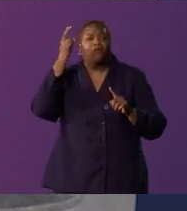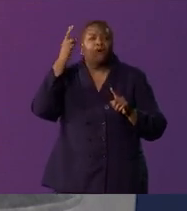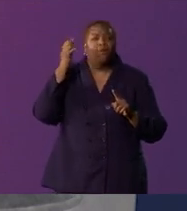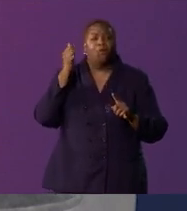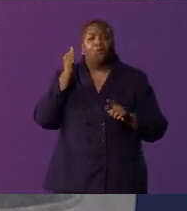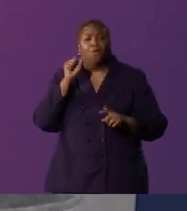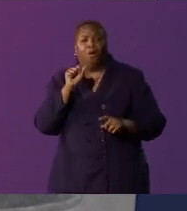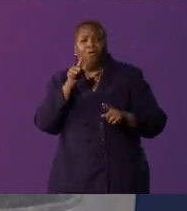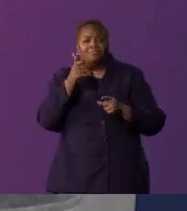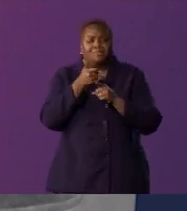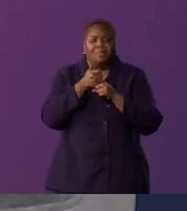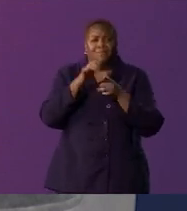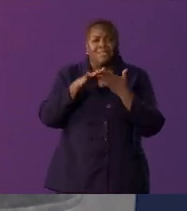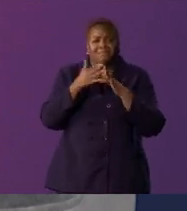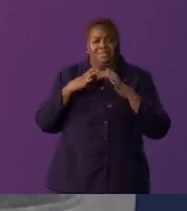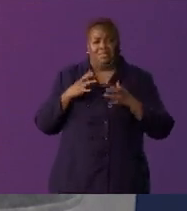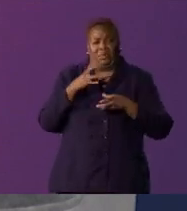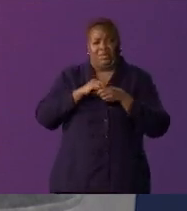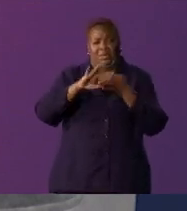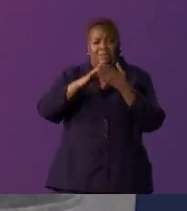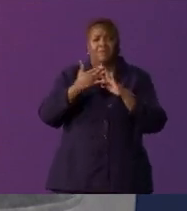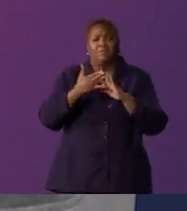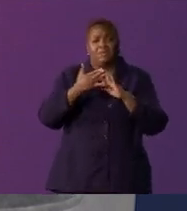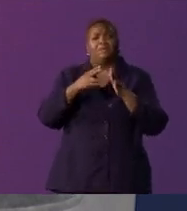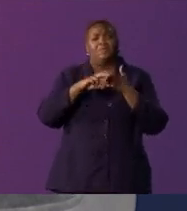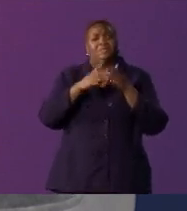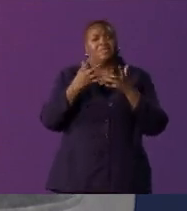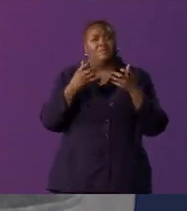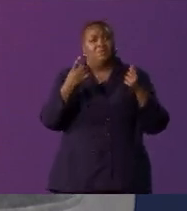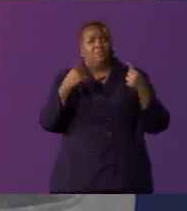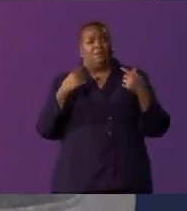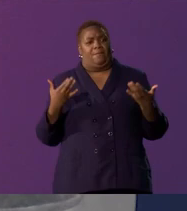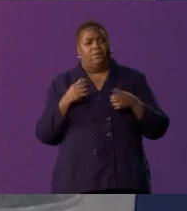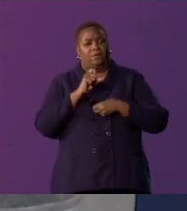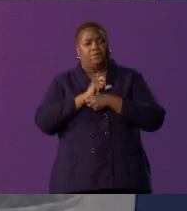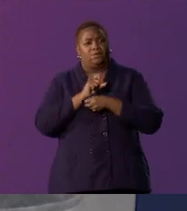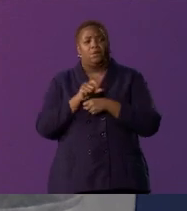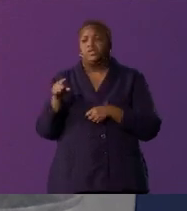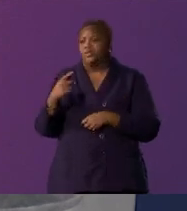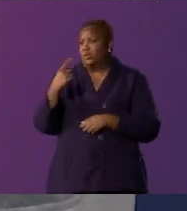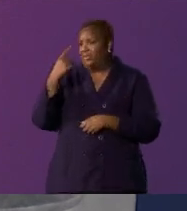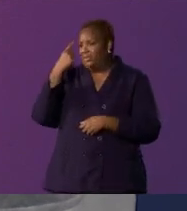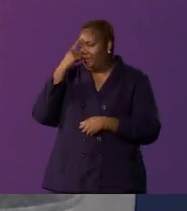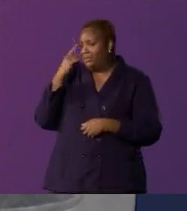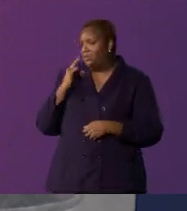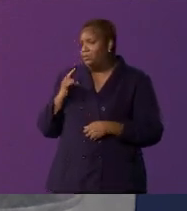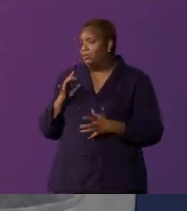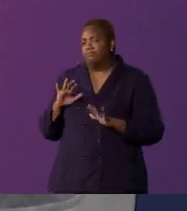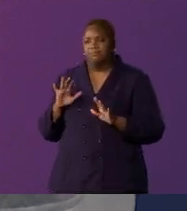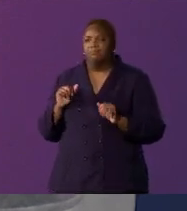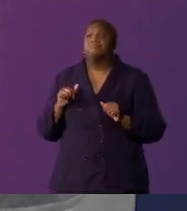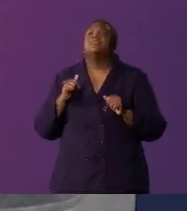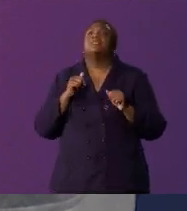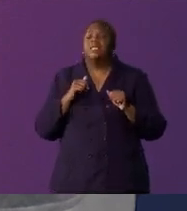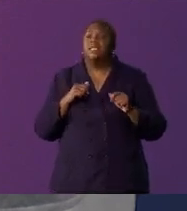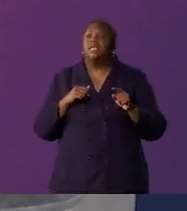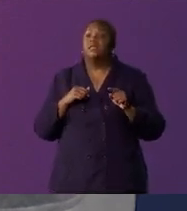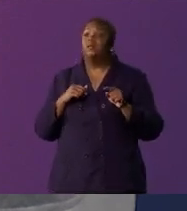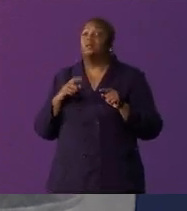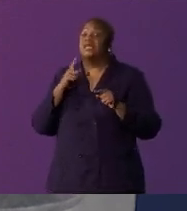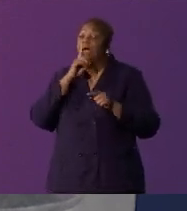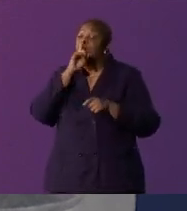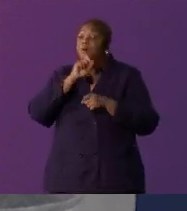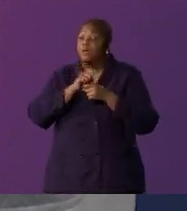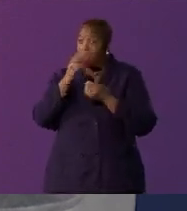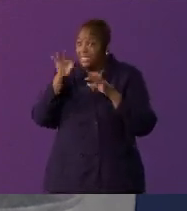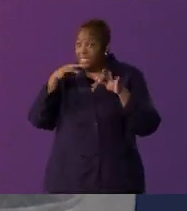a citizen of the community, so they can bring themselves to work. Now, people think that's all woke when I say that. I'll come to why it's not woke, all right? So